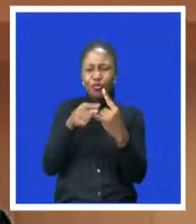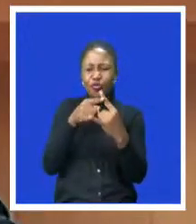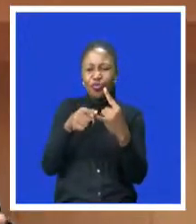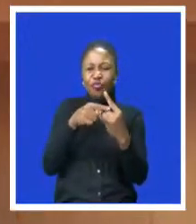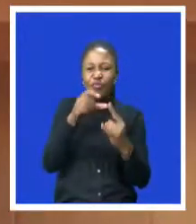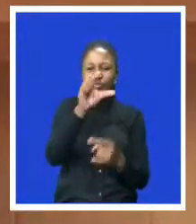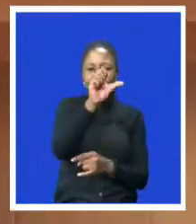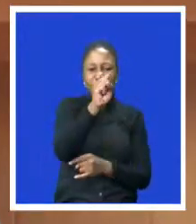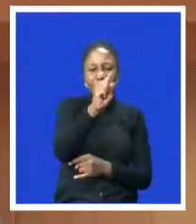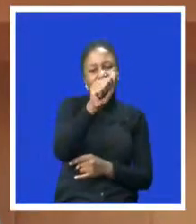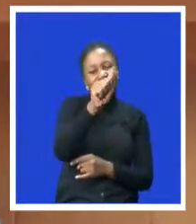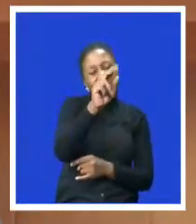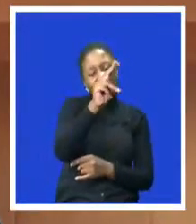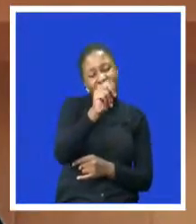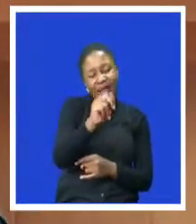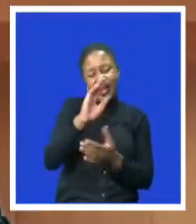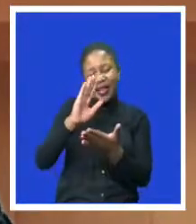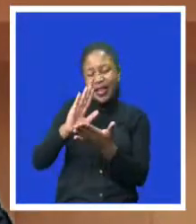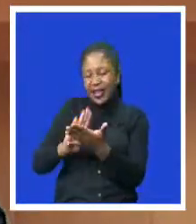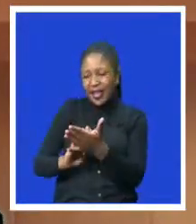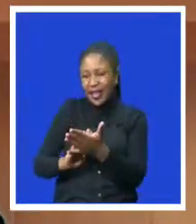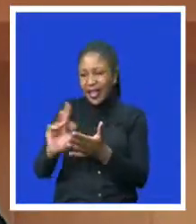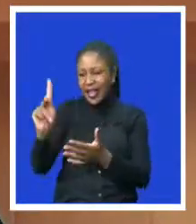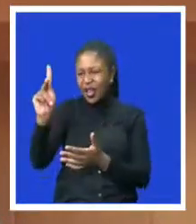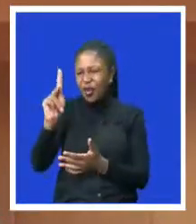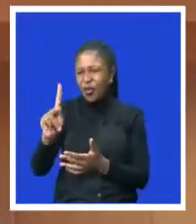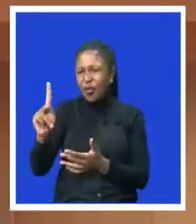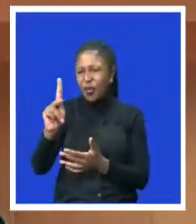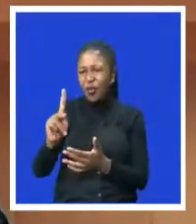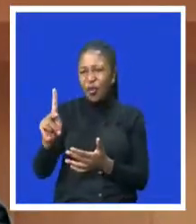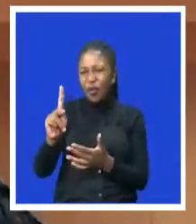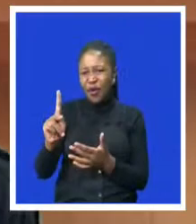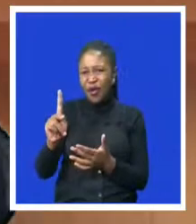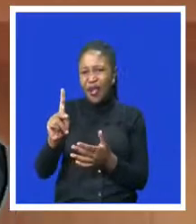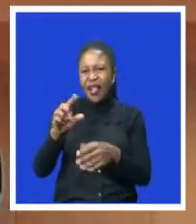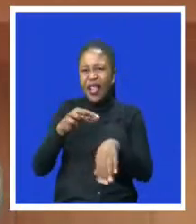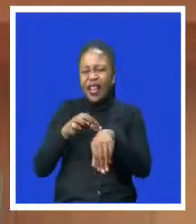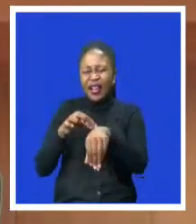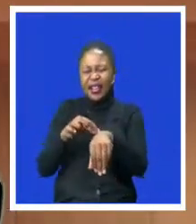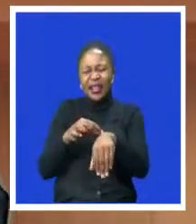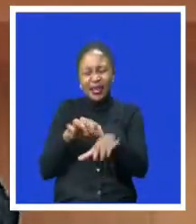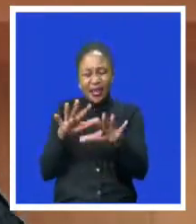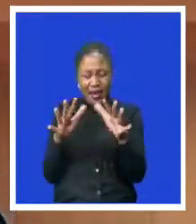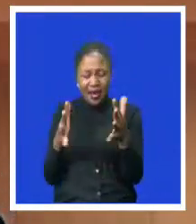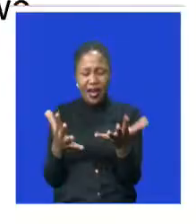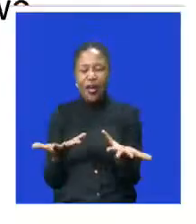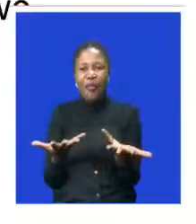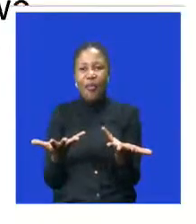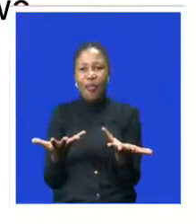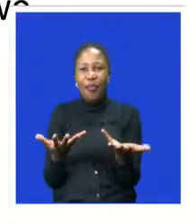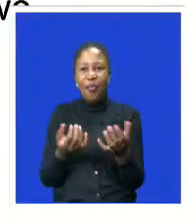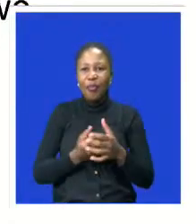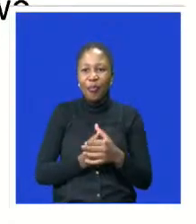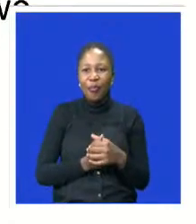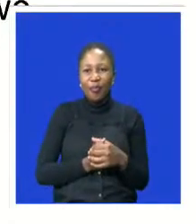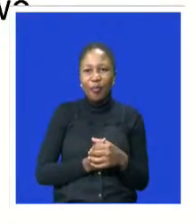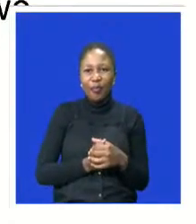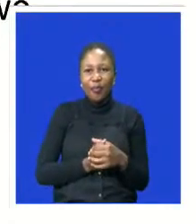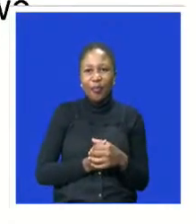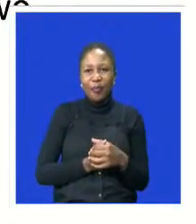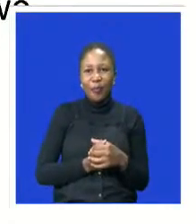Khoikhoi before the arrival of the Europeans? Okay, we are saying here,